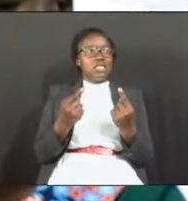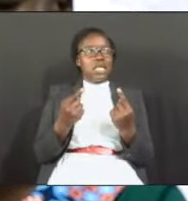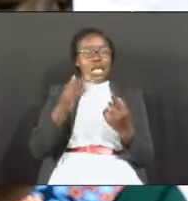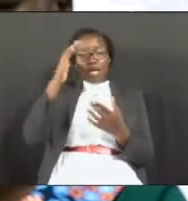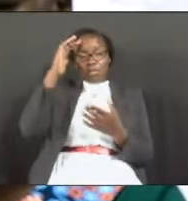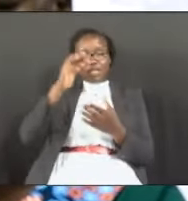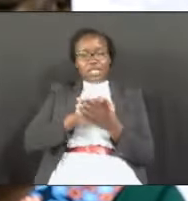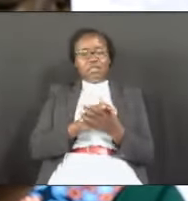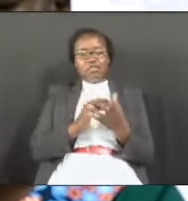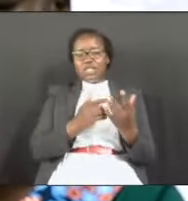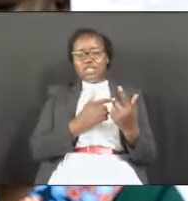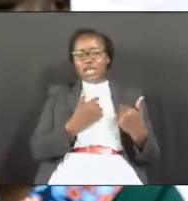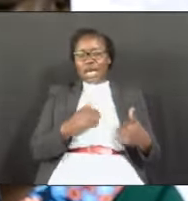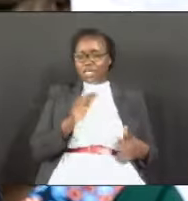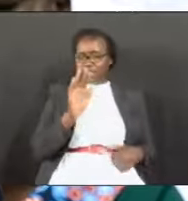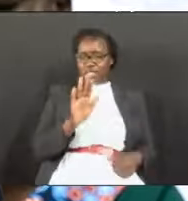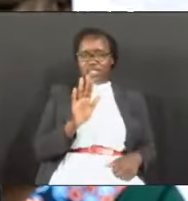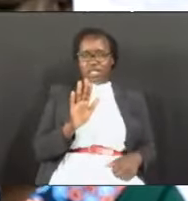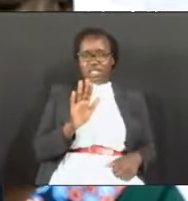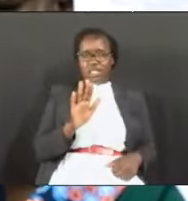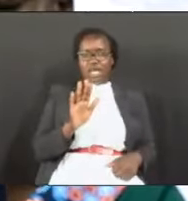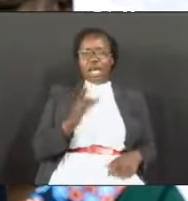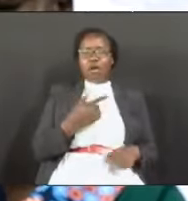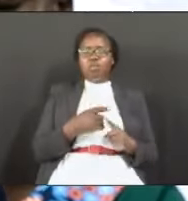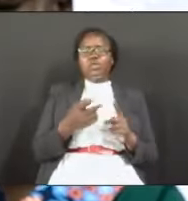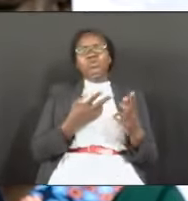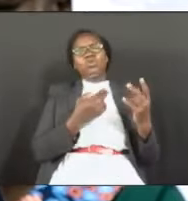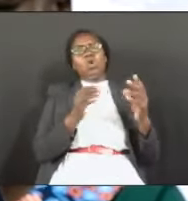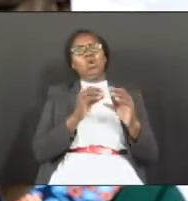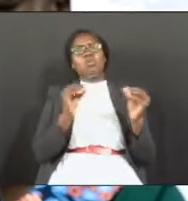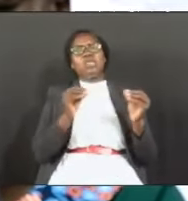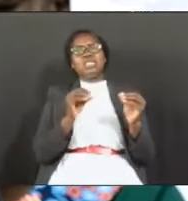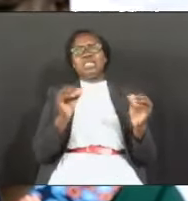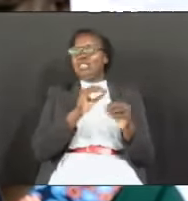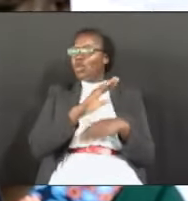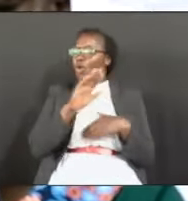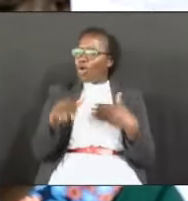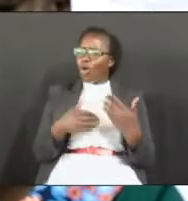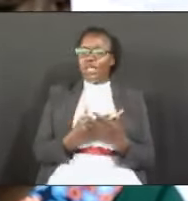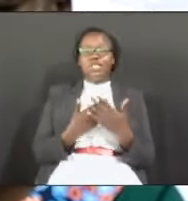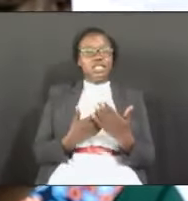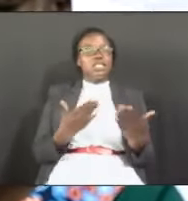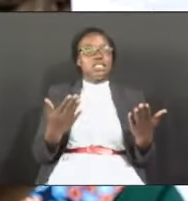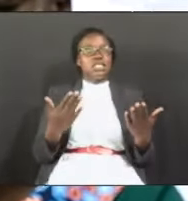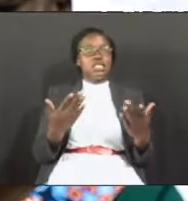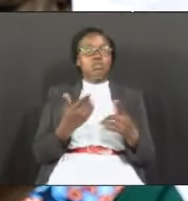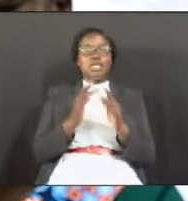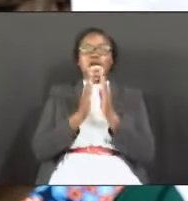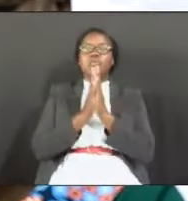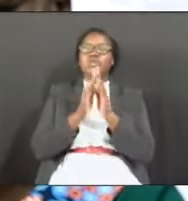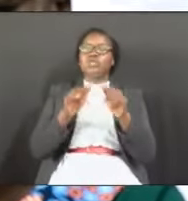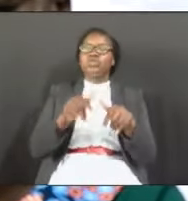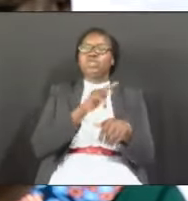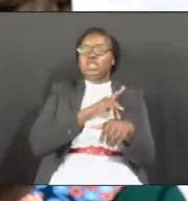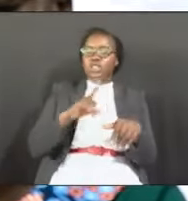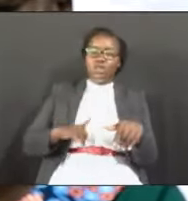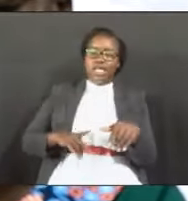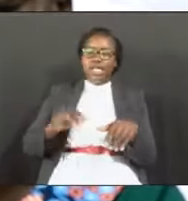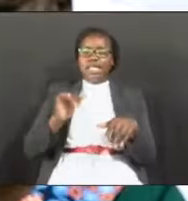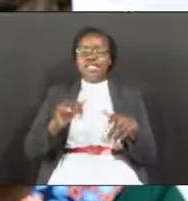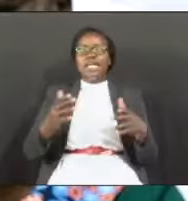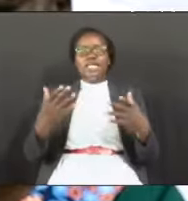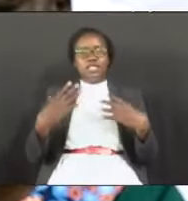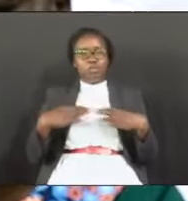hearts. But we are so hopeless in all these things. But I pray today, Lord, that people may hear